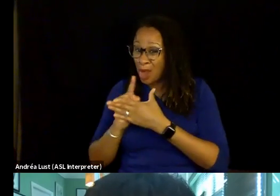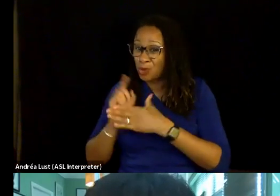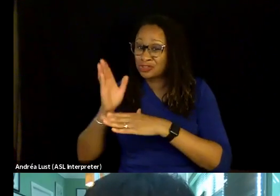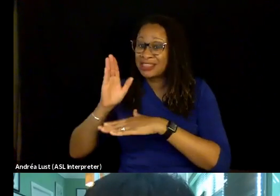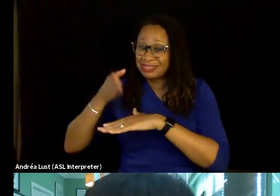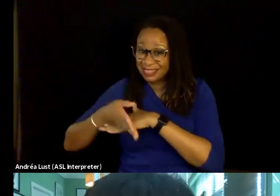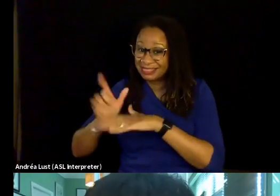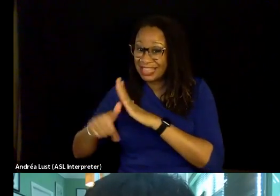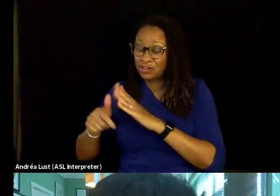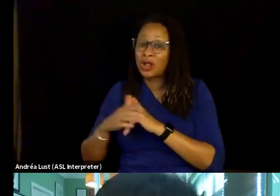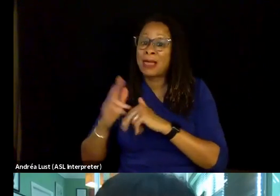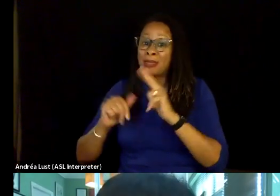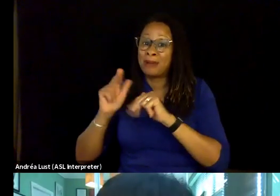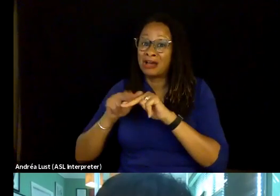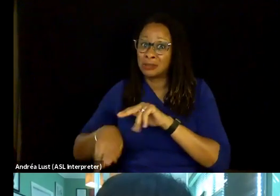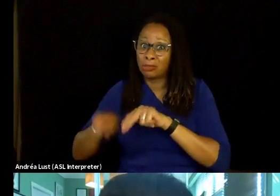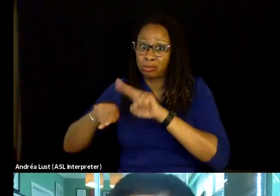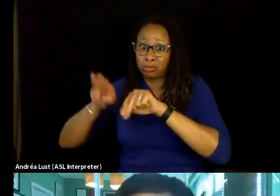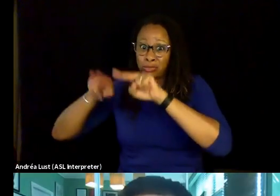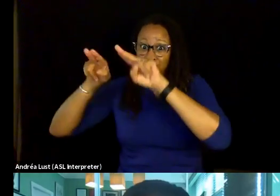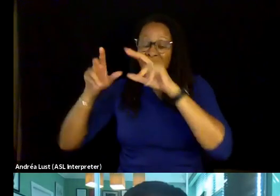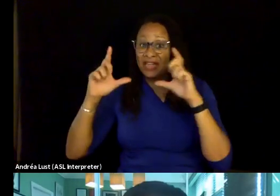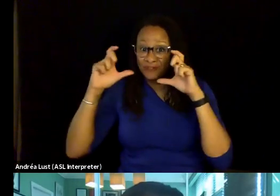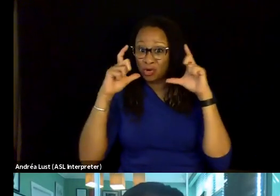the photographs out of the Philippines were just horrific.